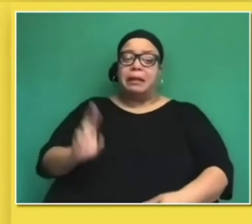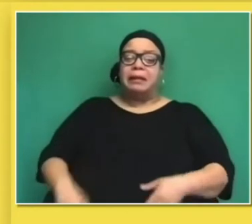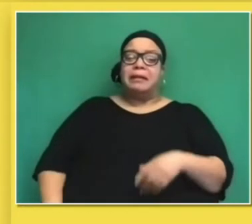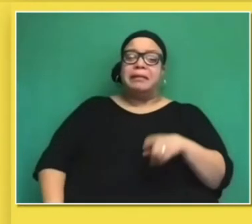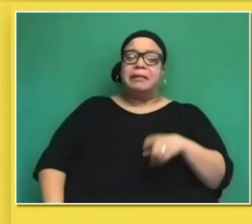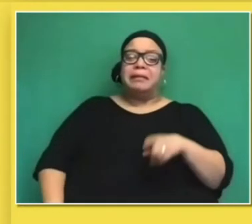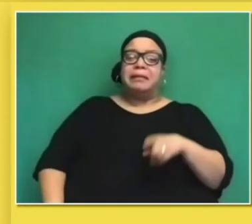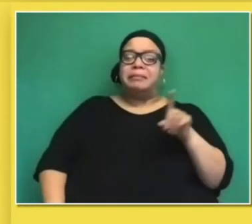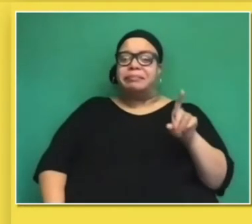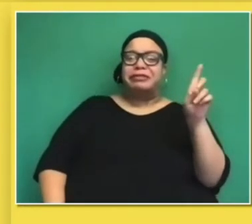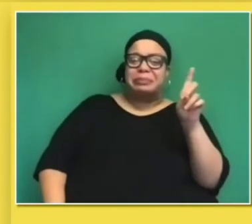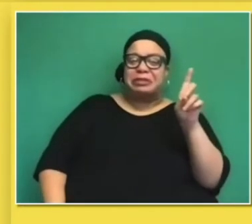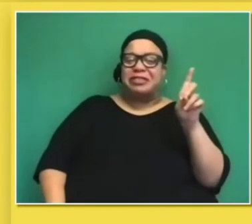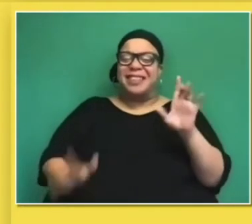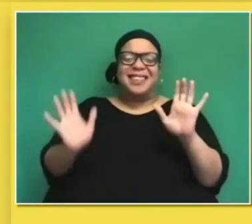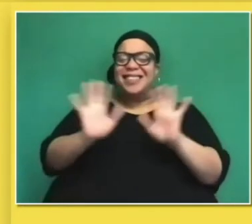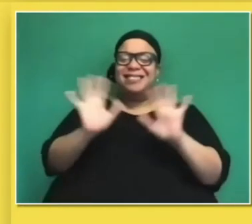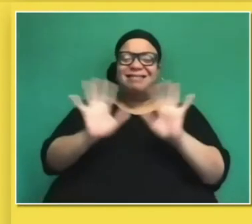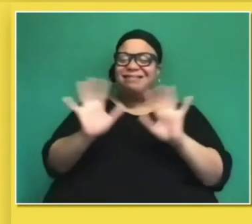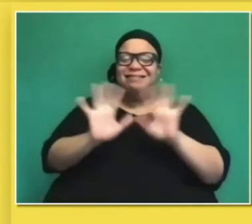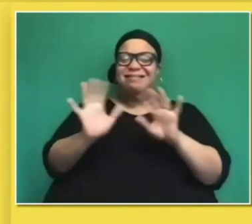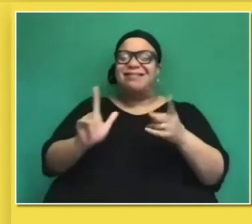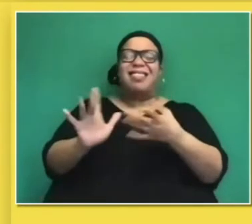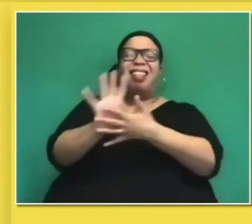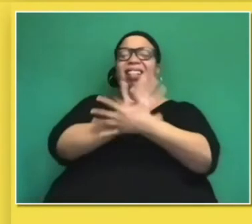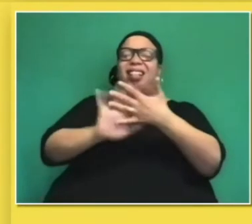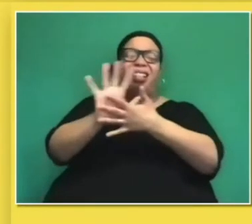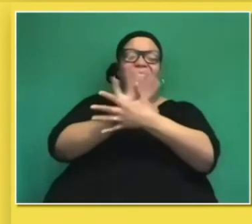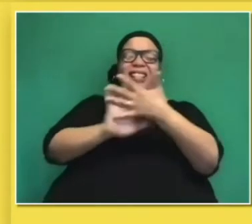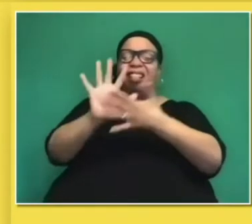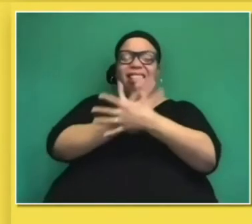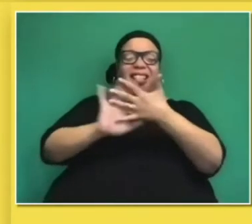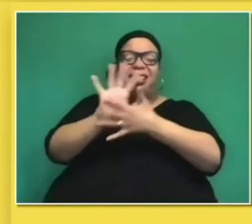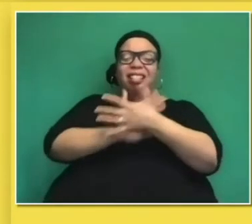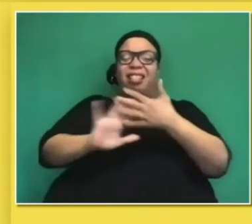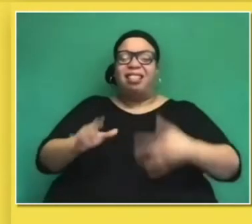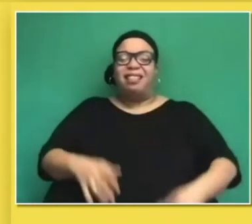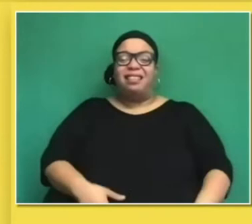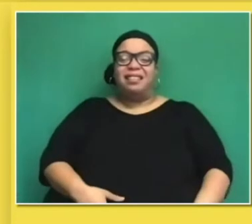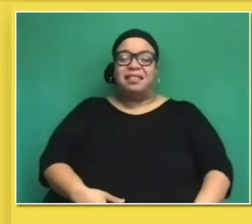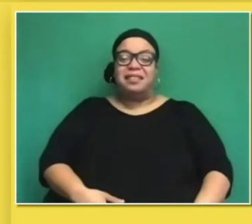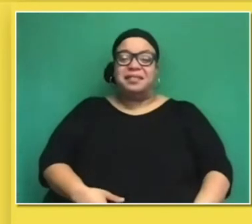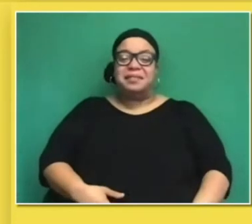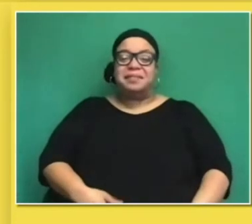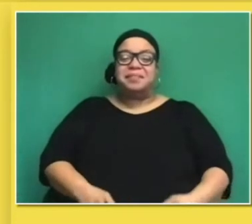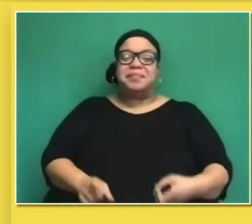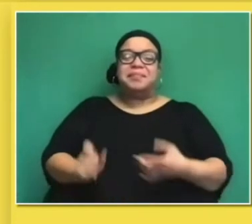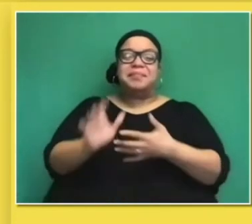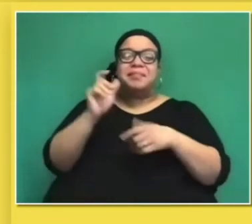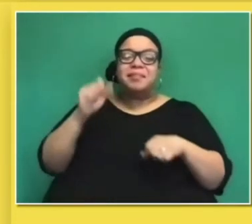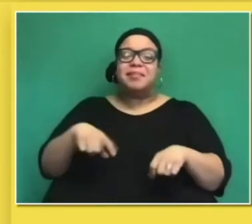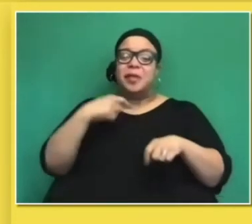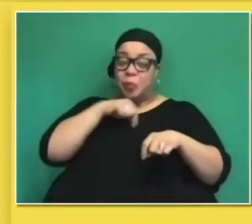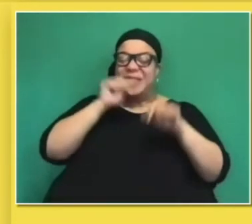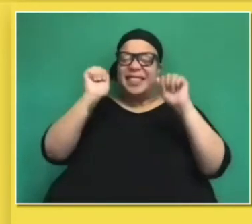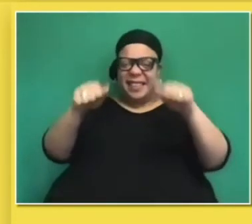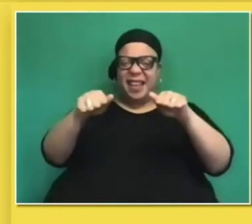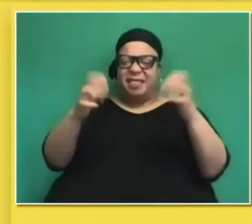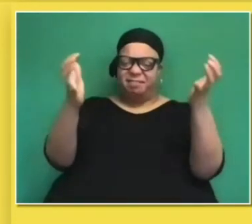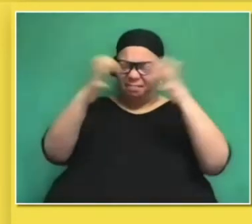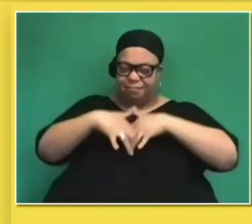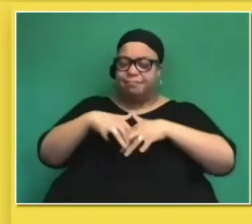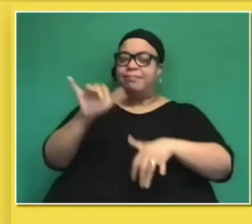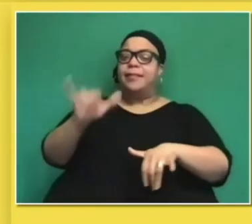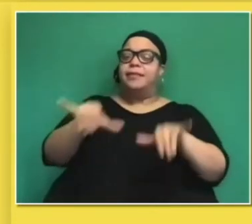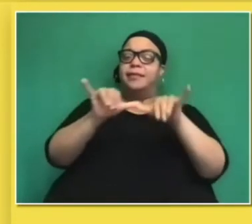that for years now could have been broken if we dared to organize fusion coalitions among poor